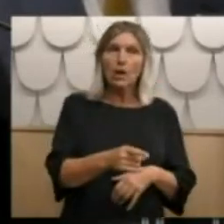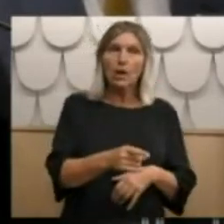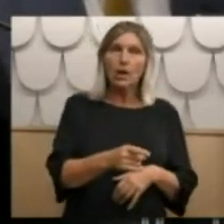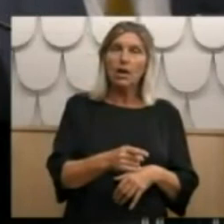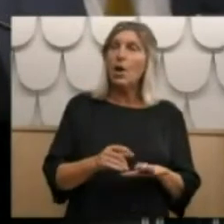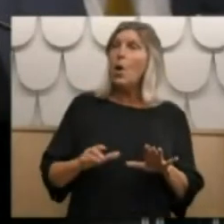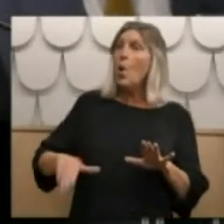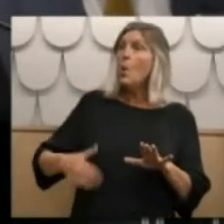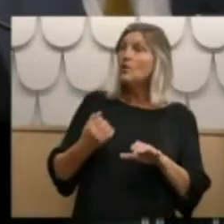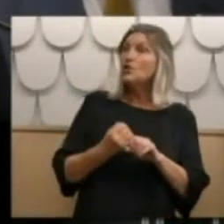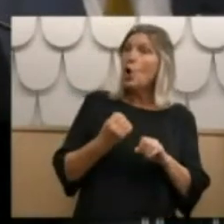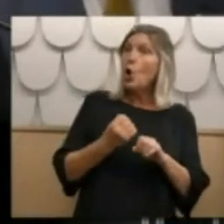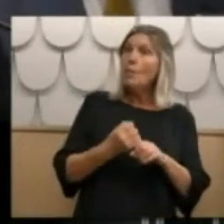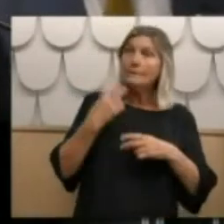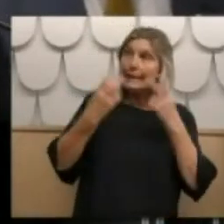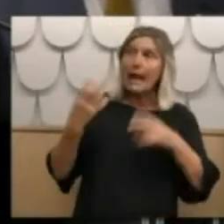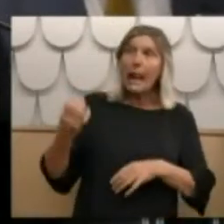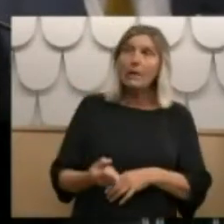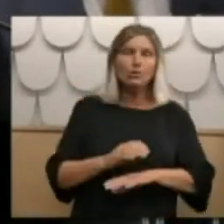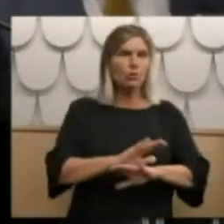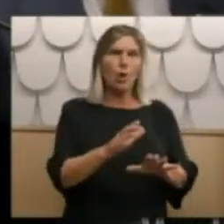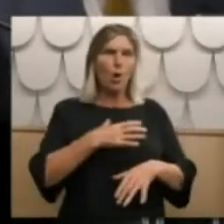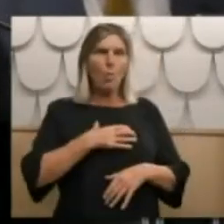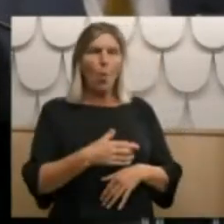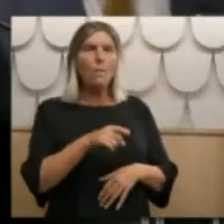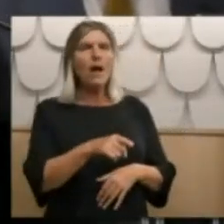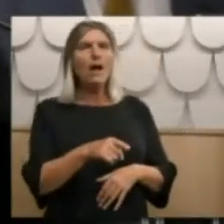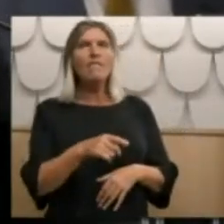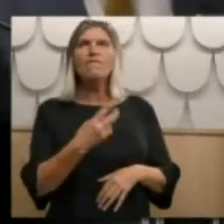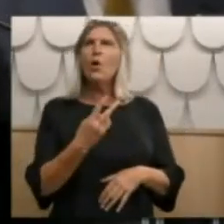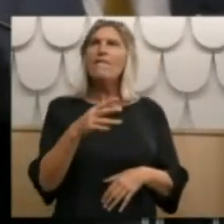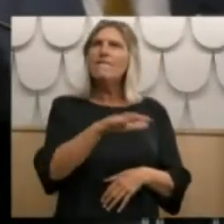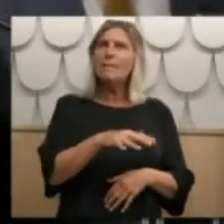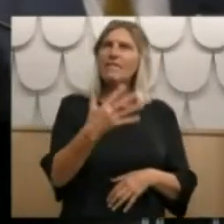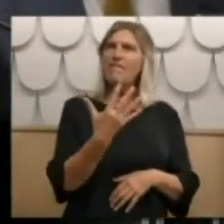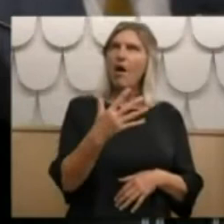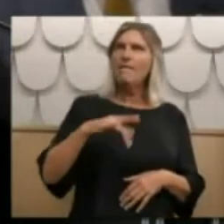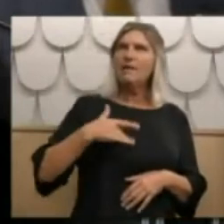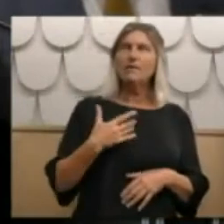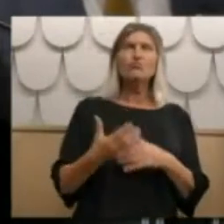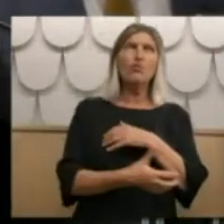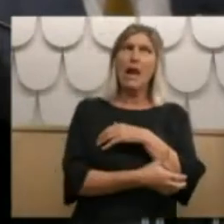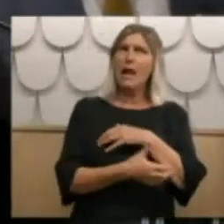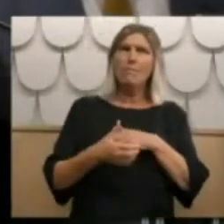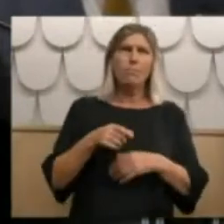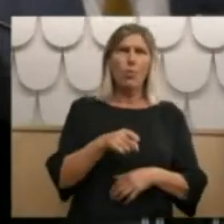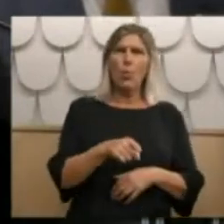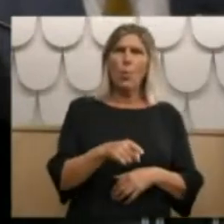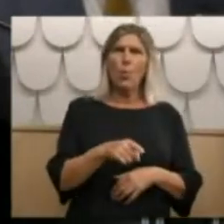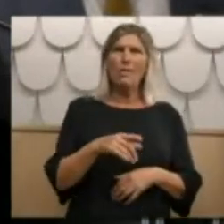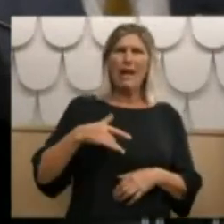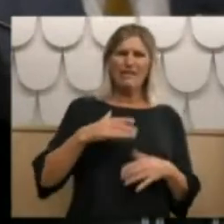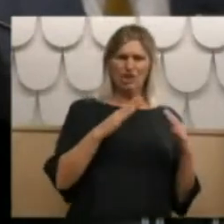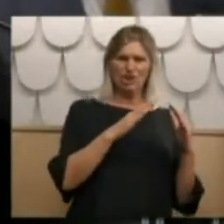WINS job seeker allowance, but he gets, for a family of five living in extreme poverty in a series of